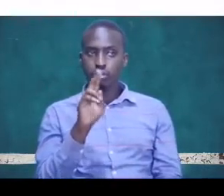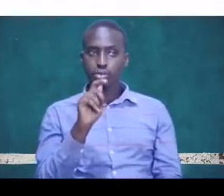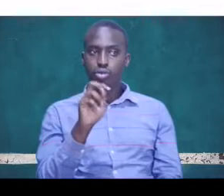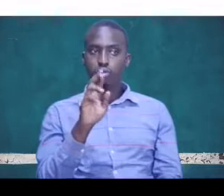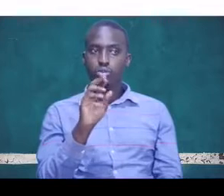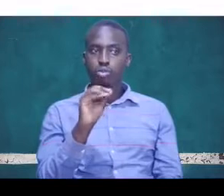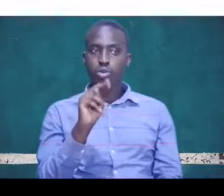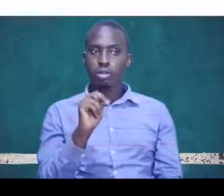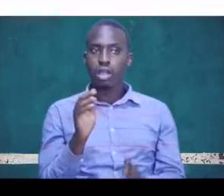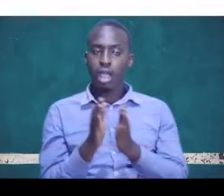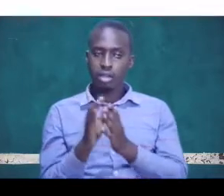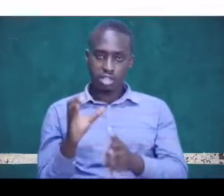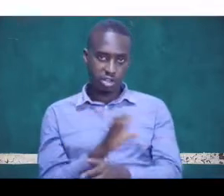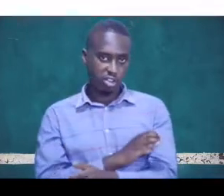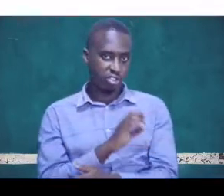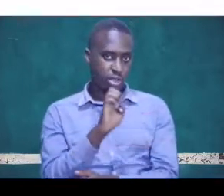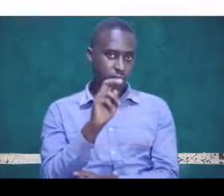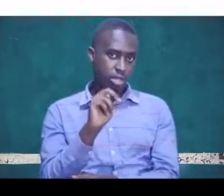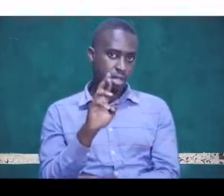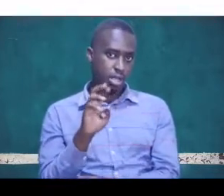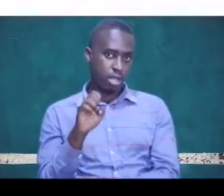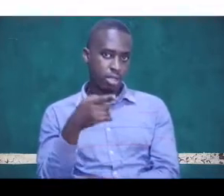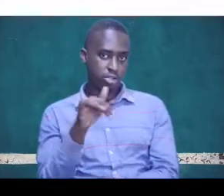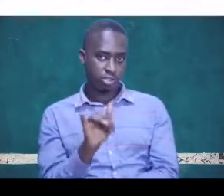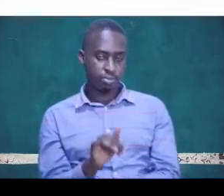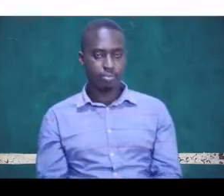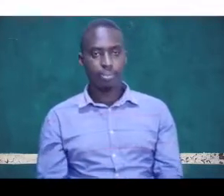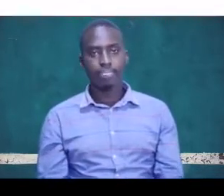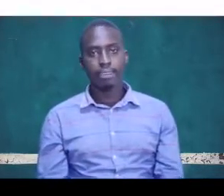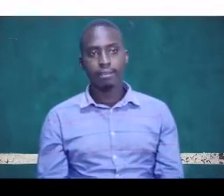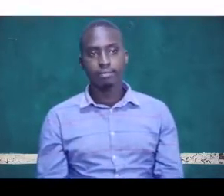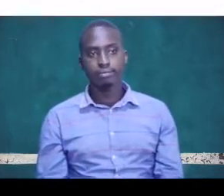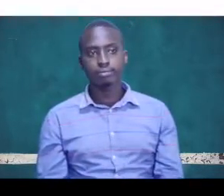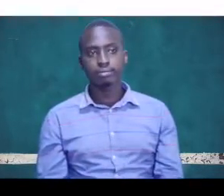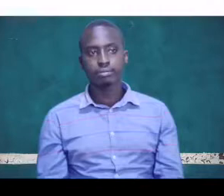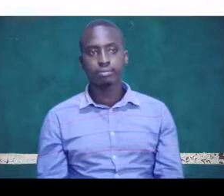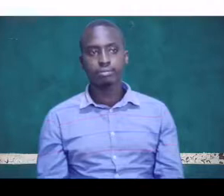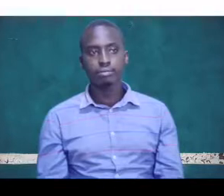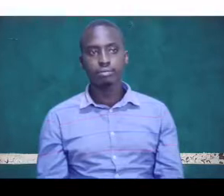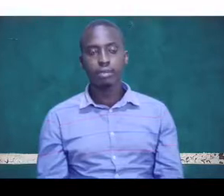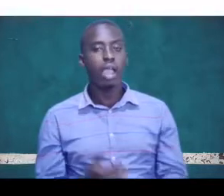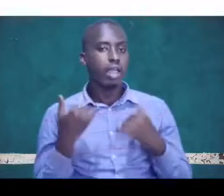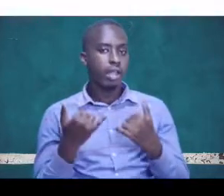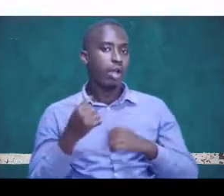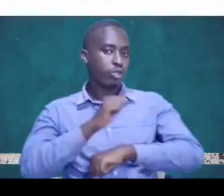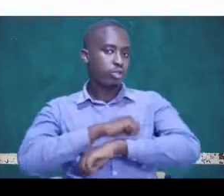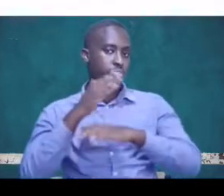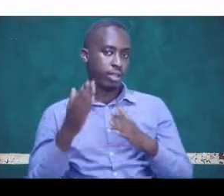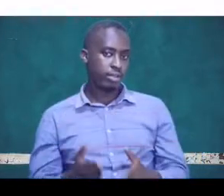energy is much raised by this time or into this reaction. Now,